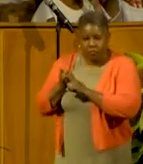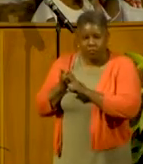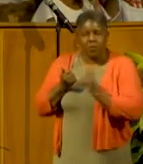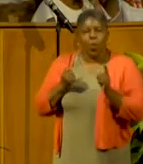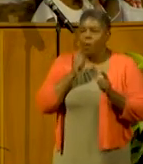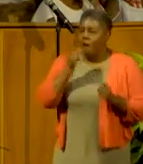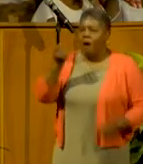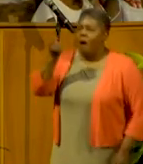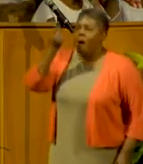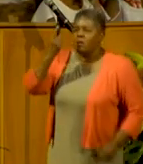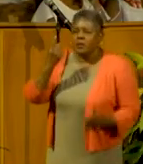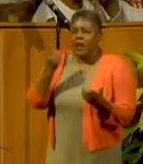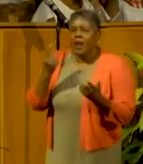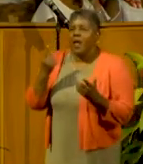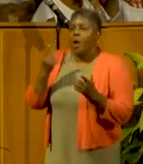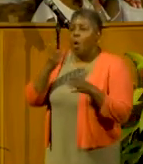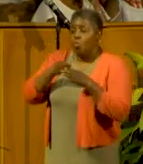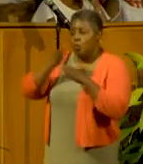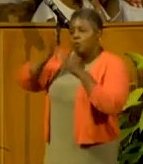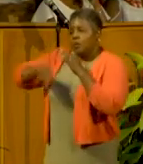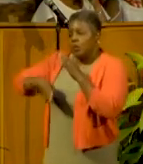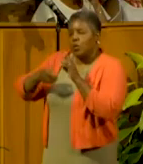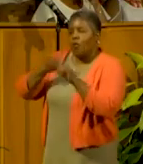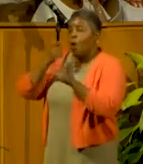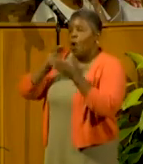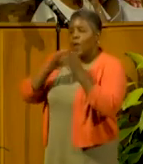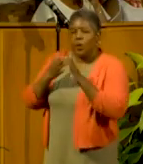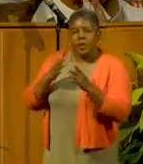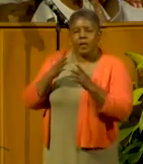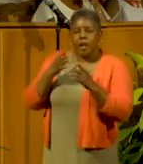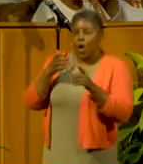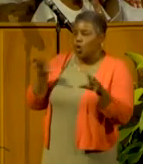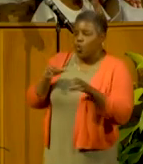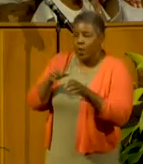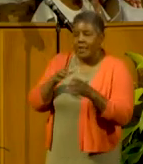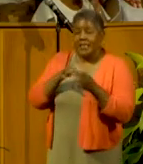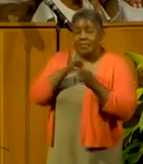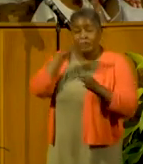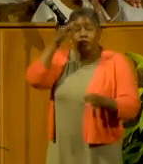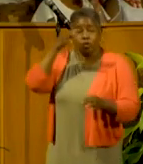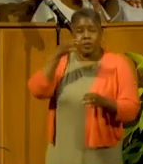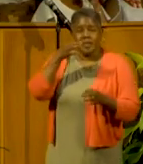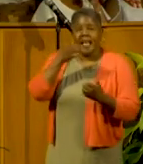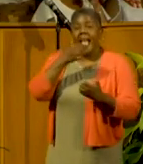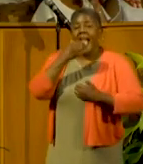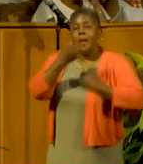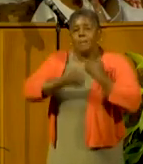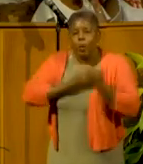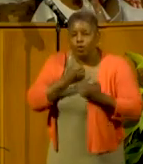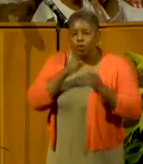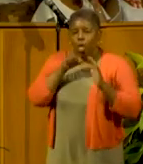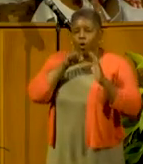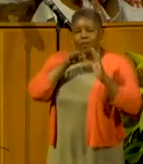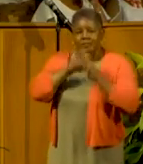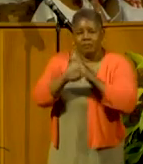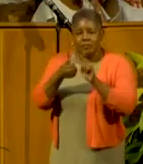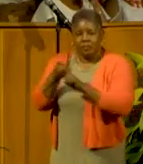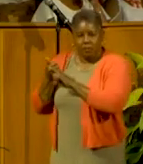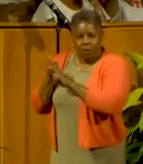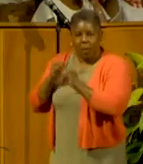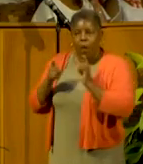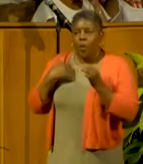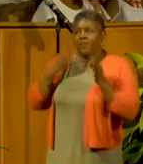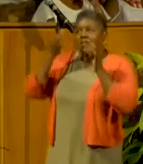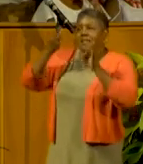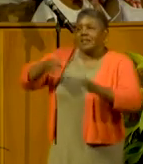We're not understanding the consequence of committing spiritual and emotional suicide when we